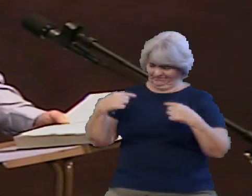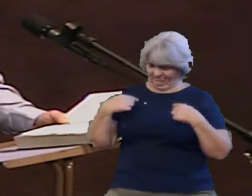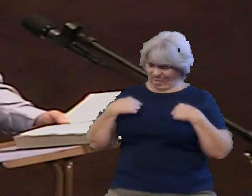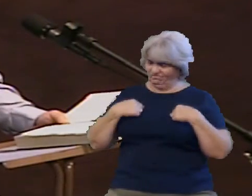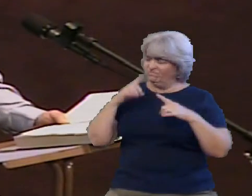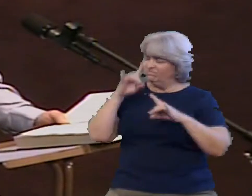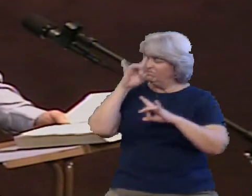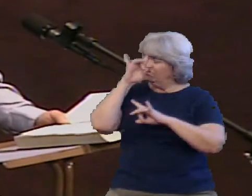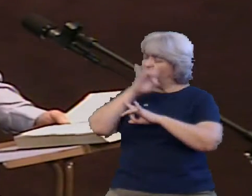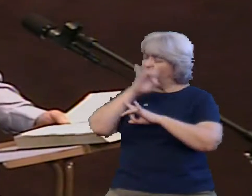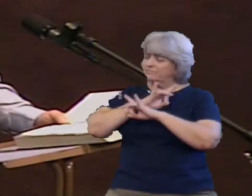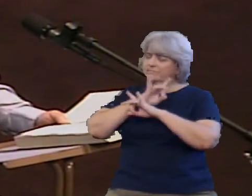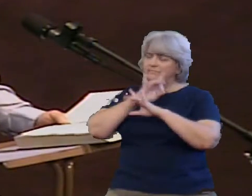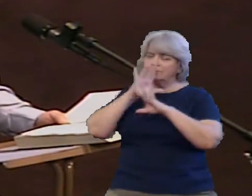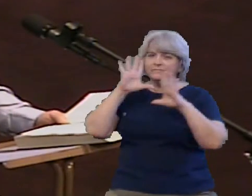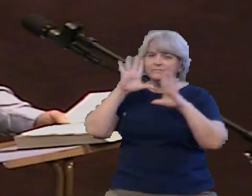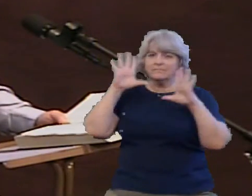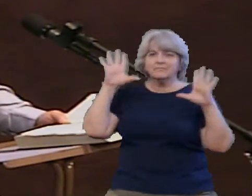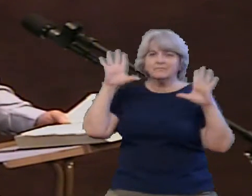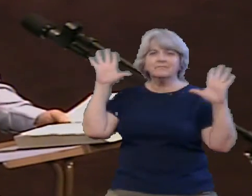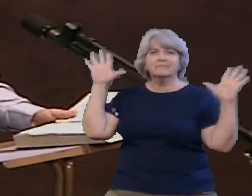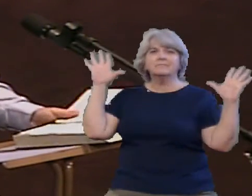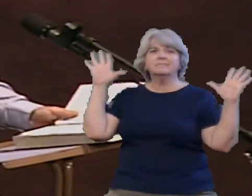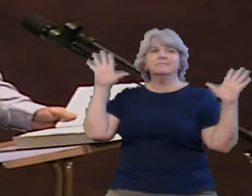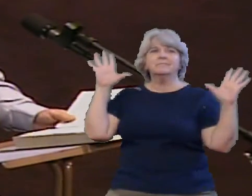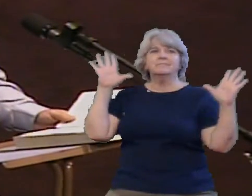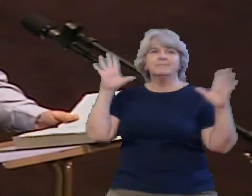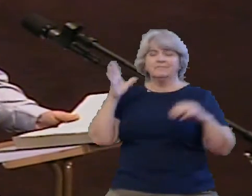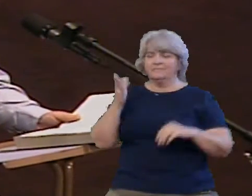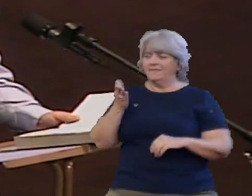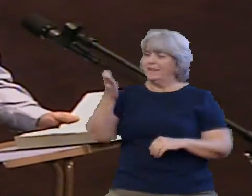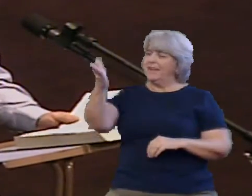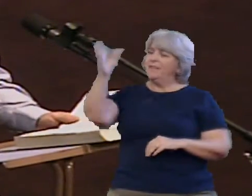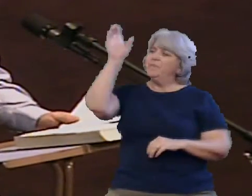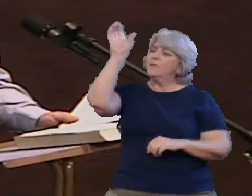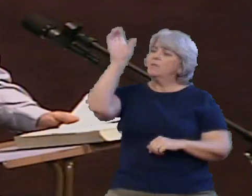a worm as I?